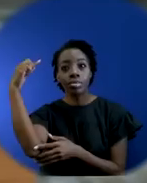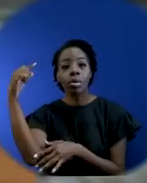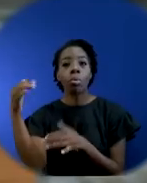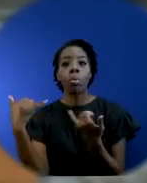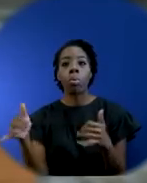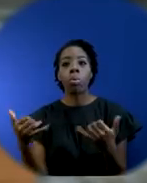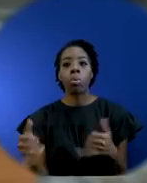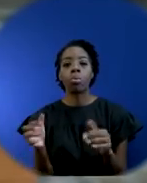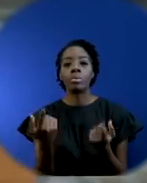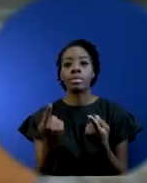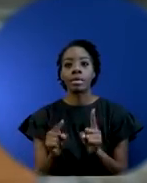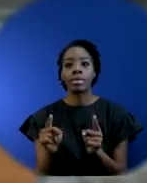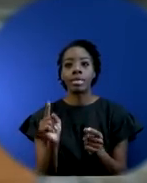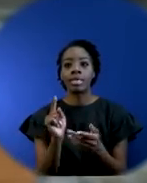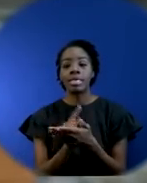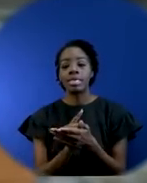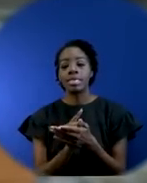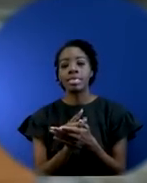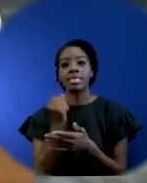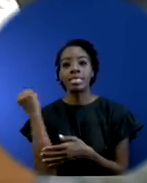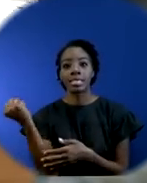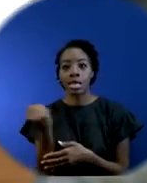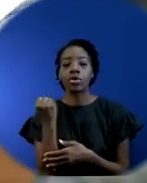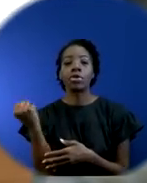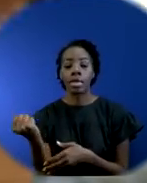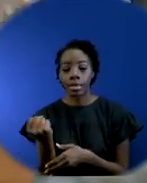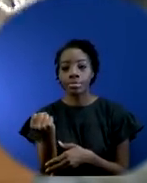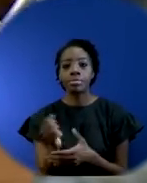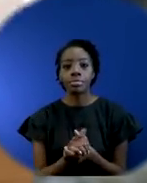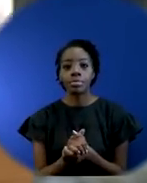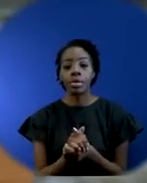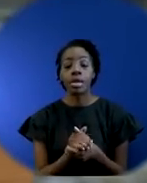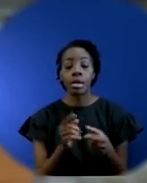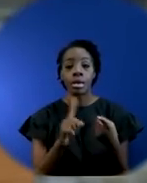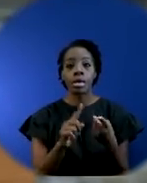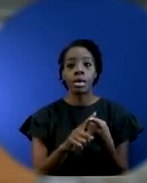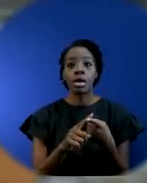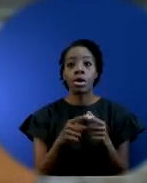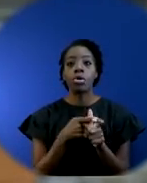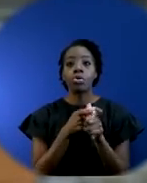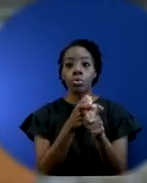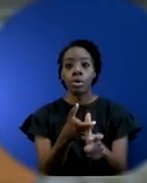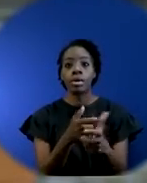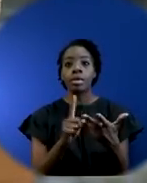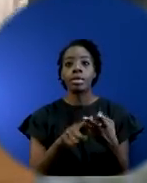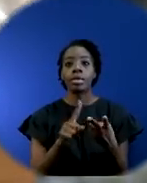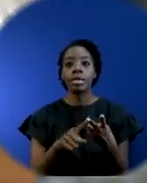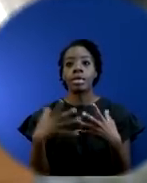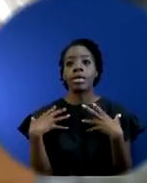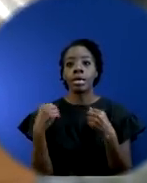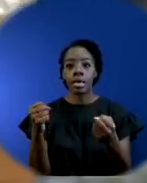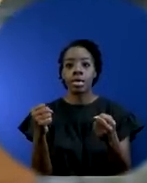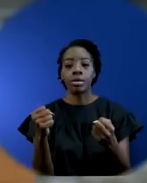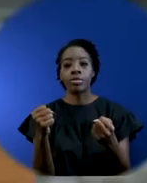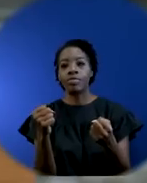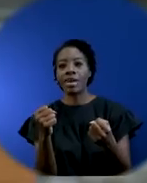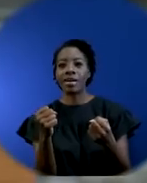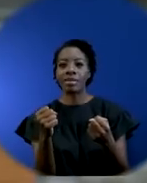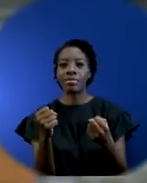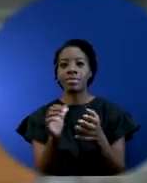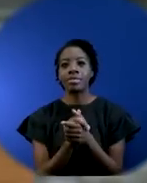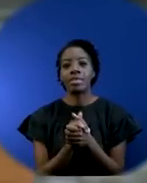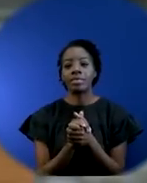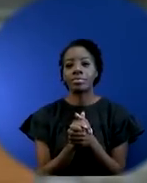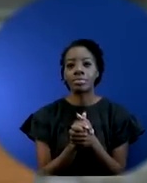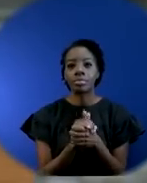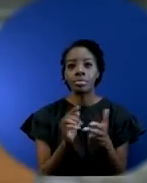next Saturday. Next Saturday, our Summerfest includes a fun run. It includes a health fair. It includes what